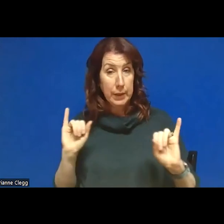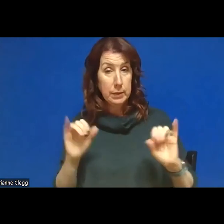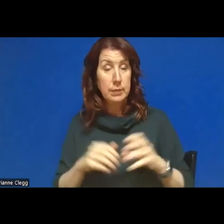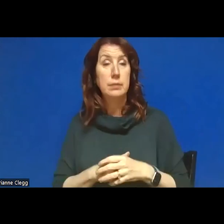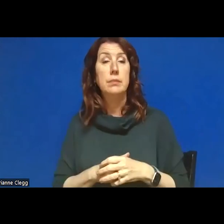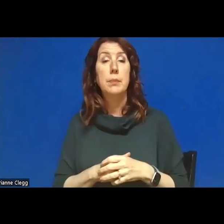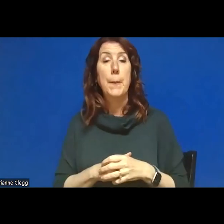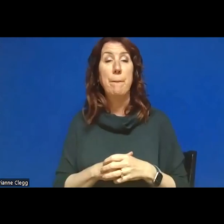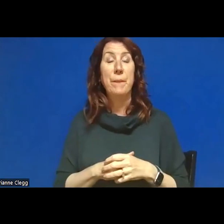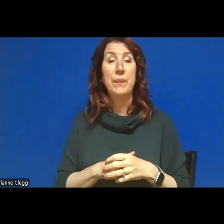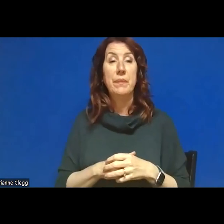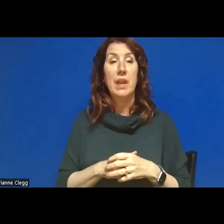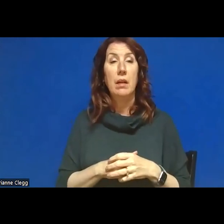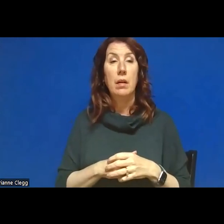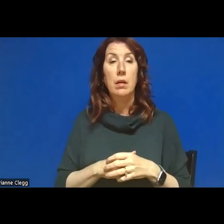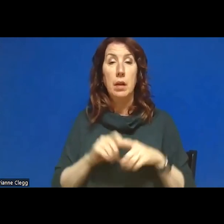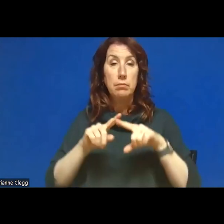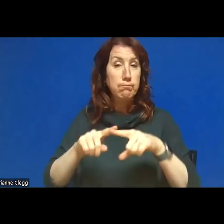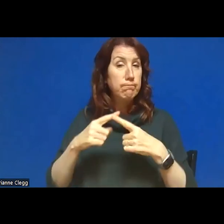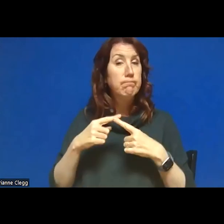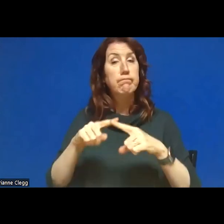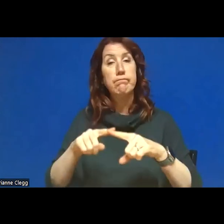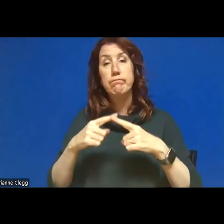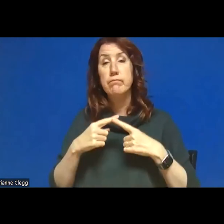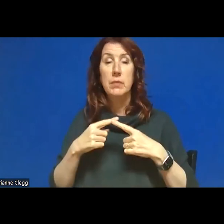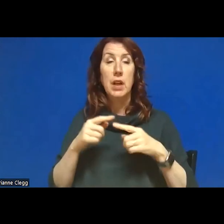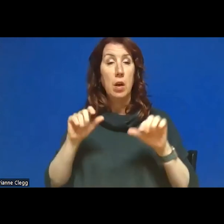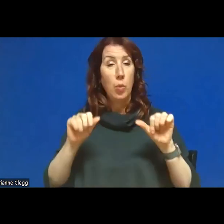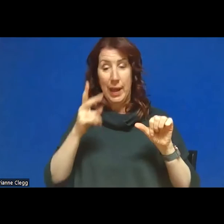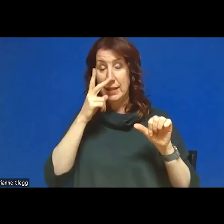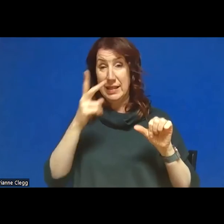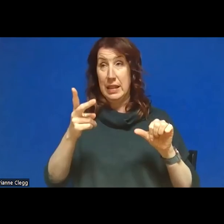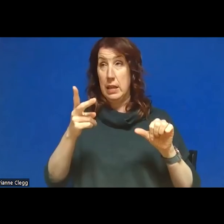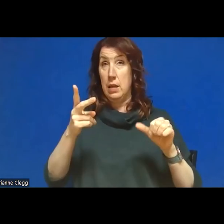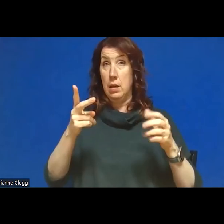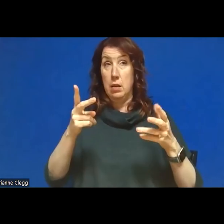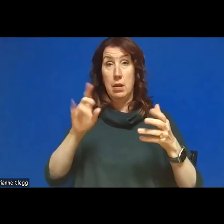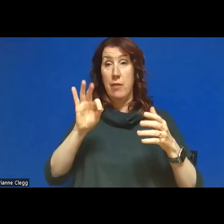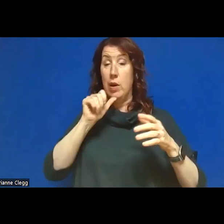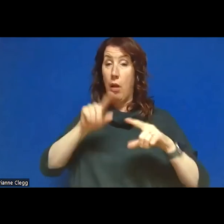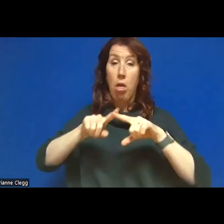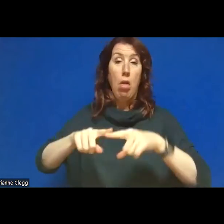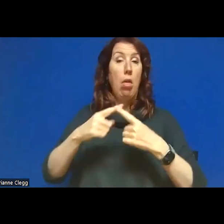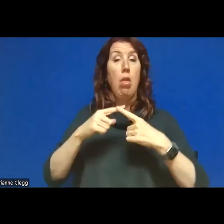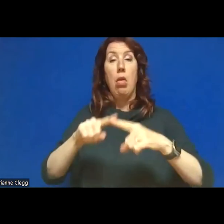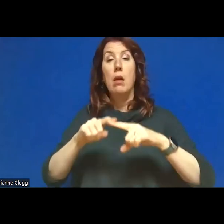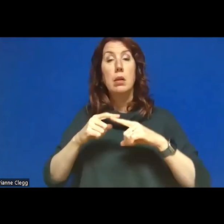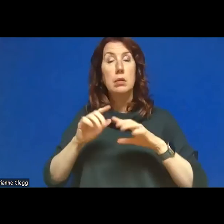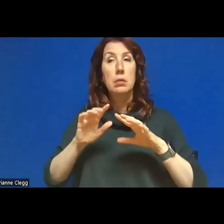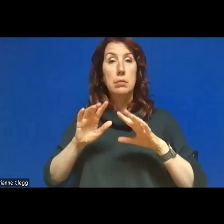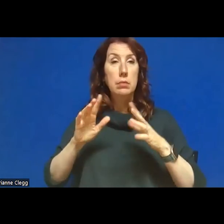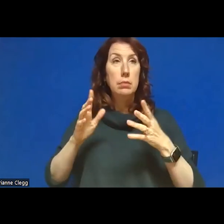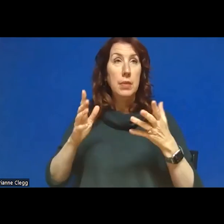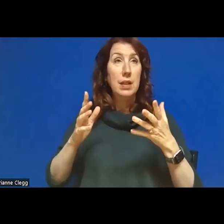And we can see that there are ripple effects to not relying on one another, to not feeling like you can rely on one